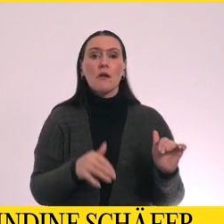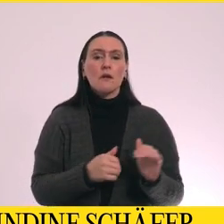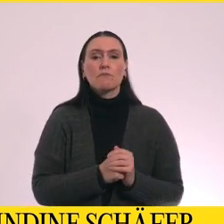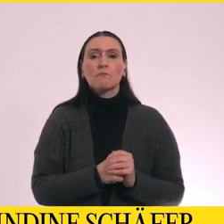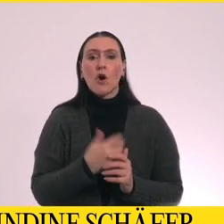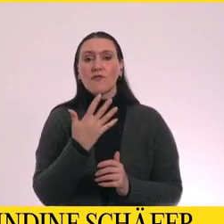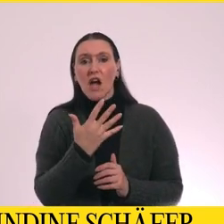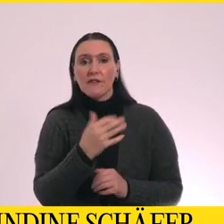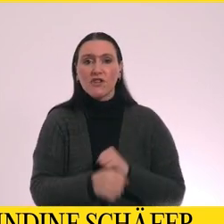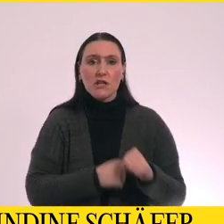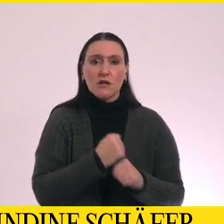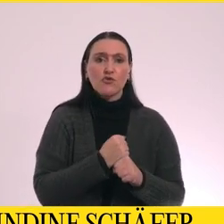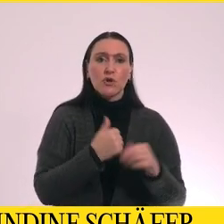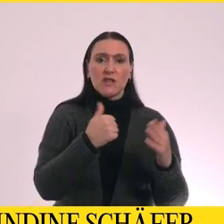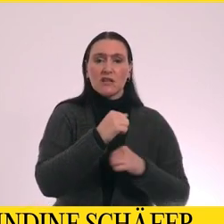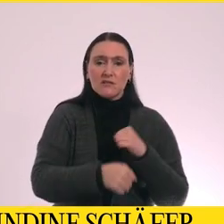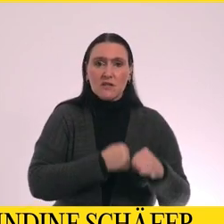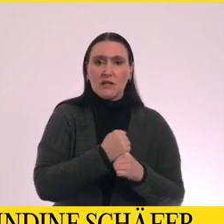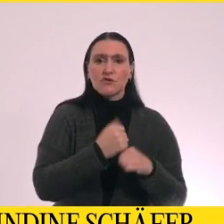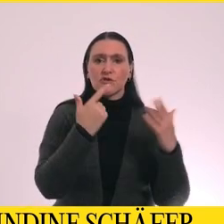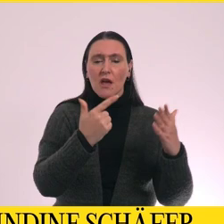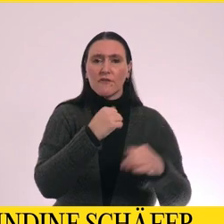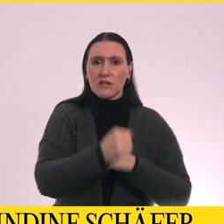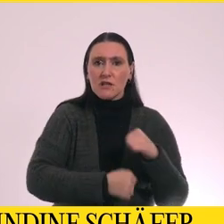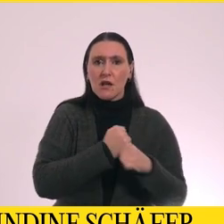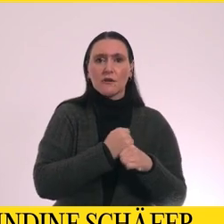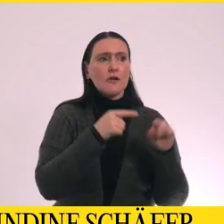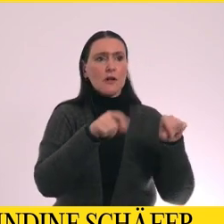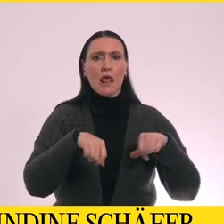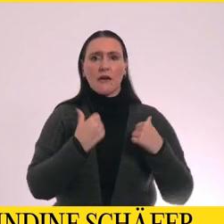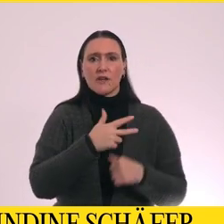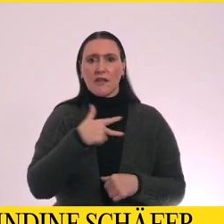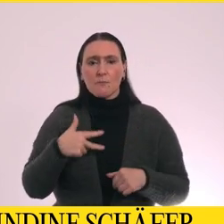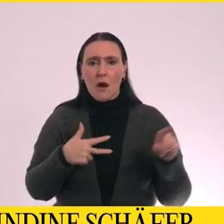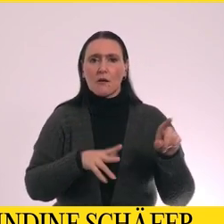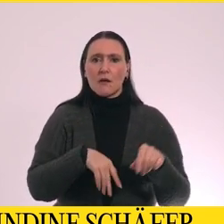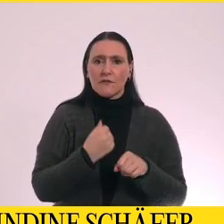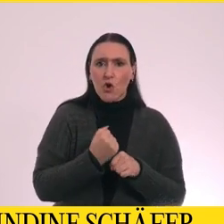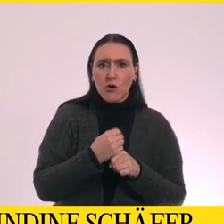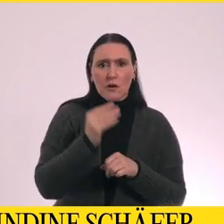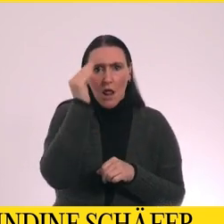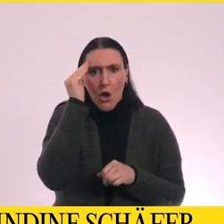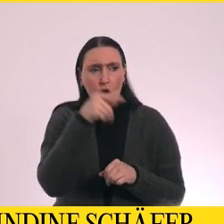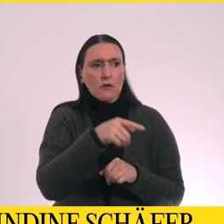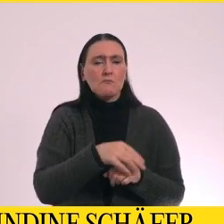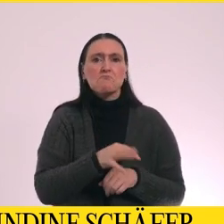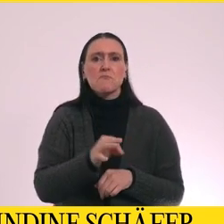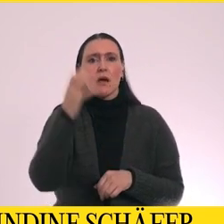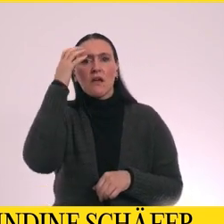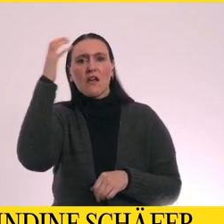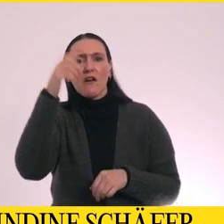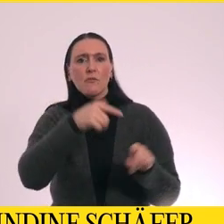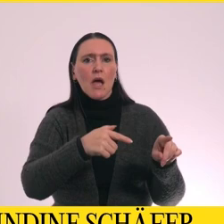5 or 6 or 7 years, have lived in Denmark for a while, have learned the language, have been working. And then the government refuses to prolong their